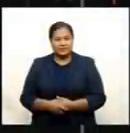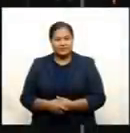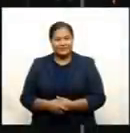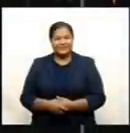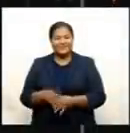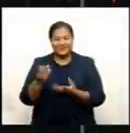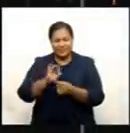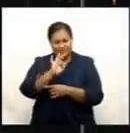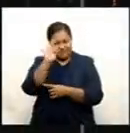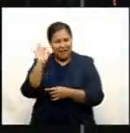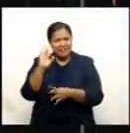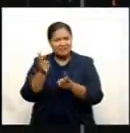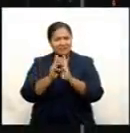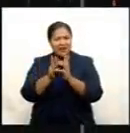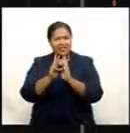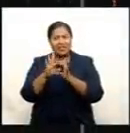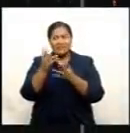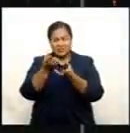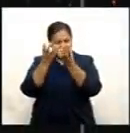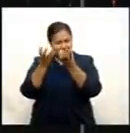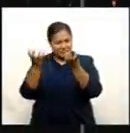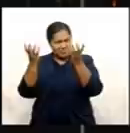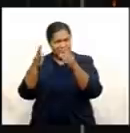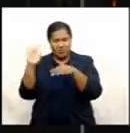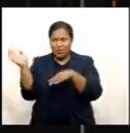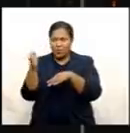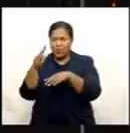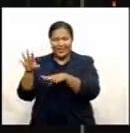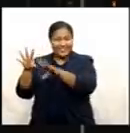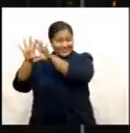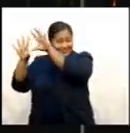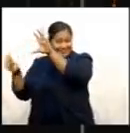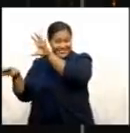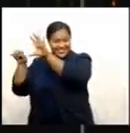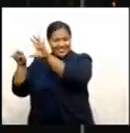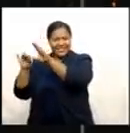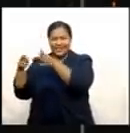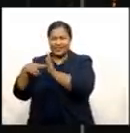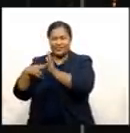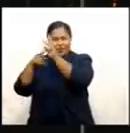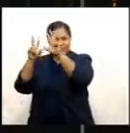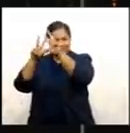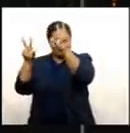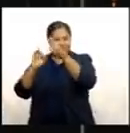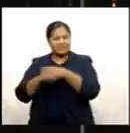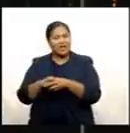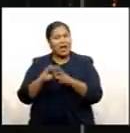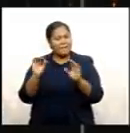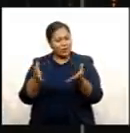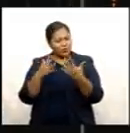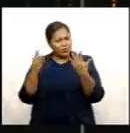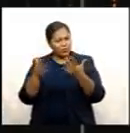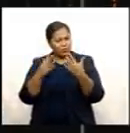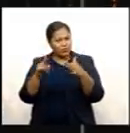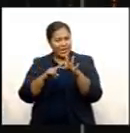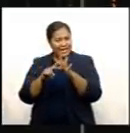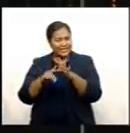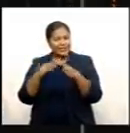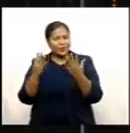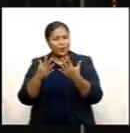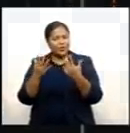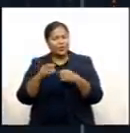Mainly fine weather, apart from cloudy conditions over the eastern and northern parts of the group. Moderate to fresh and gusty easterly winds